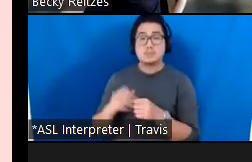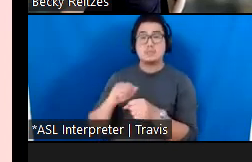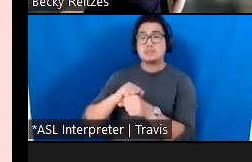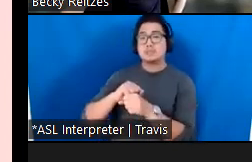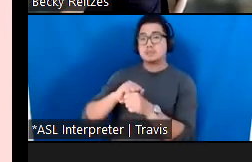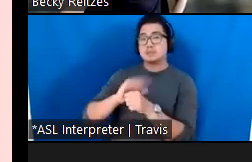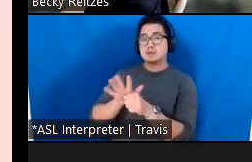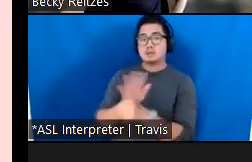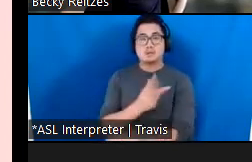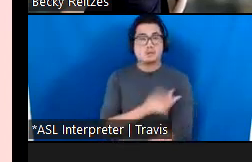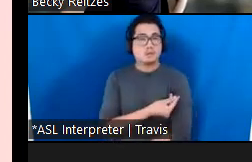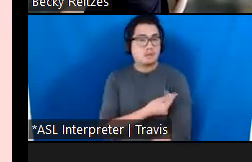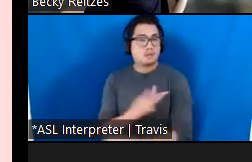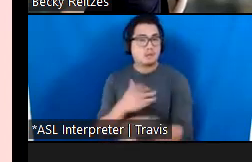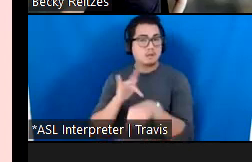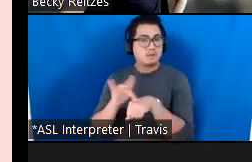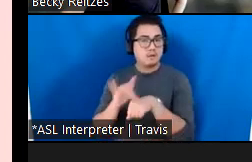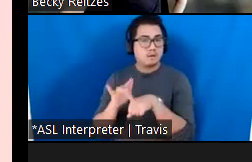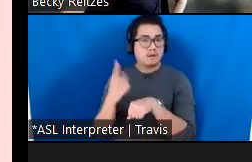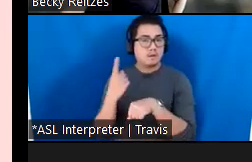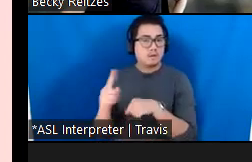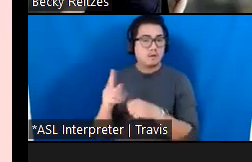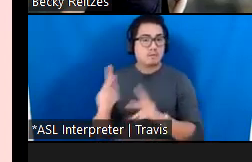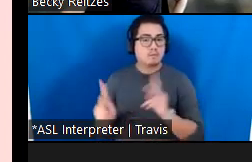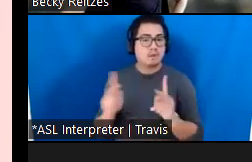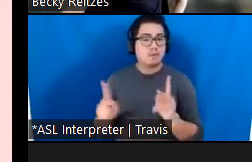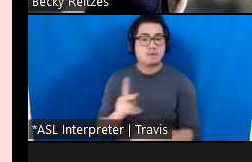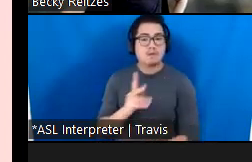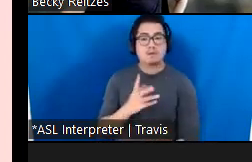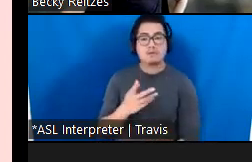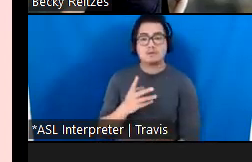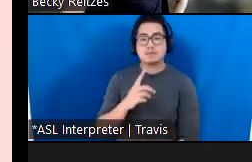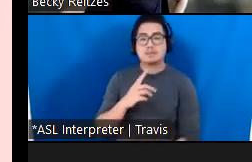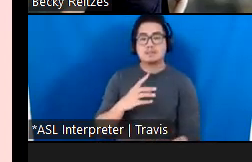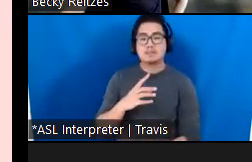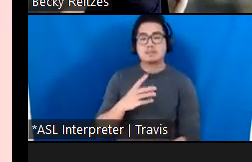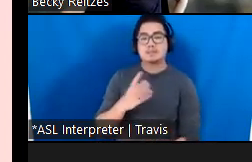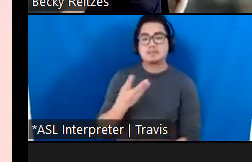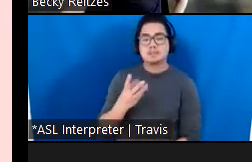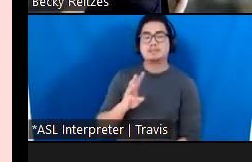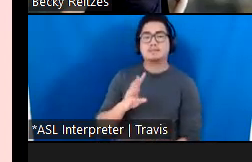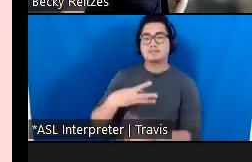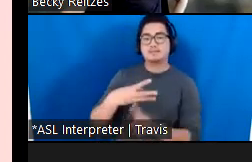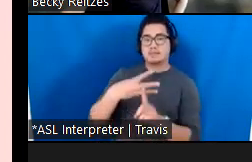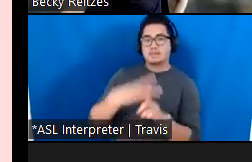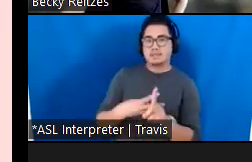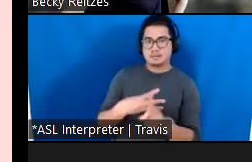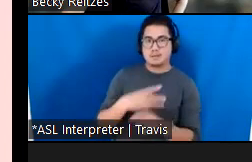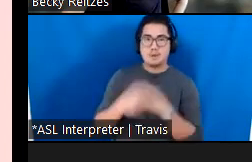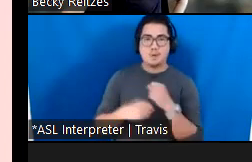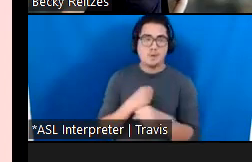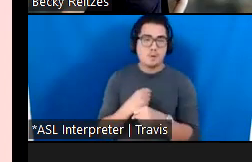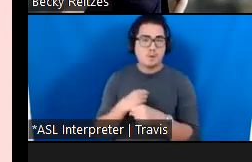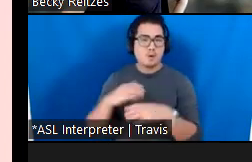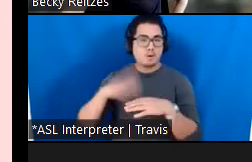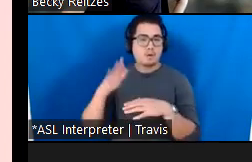available for children who are 6 months and older, and boosters are available for children 5 years and older. And then this new booster is 12 years and